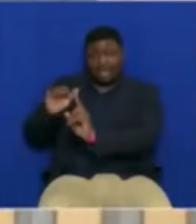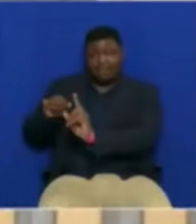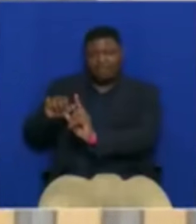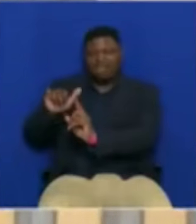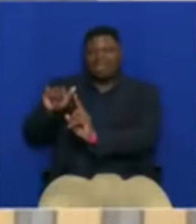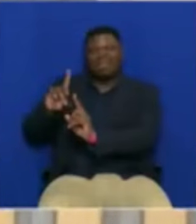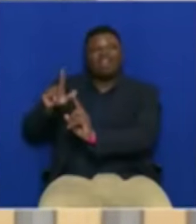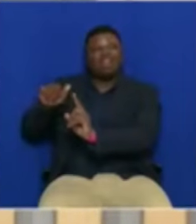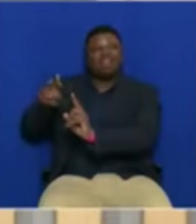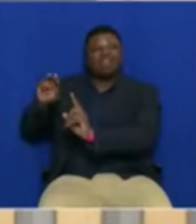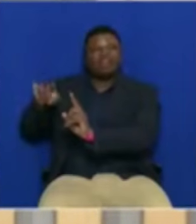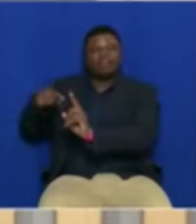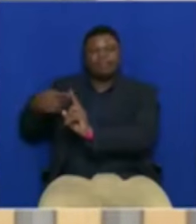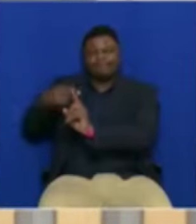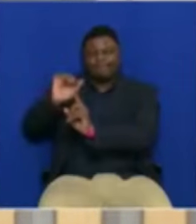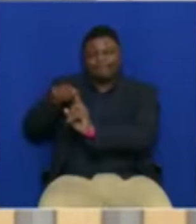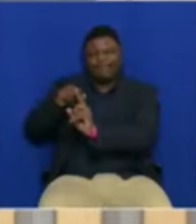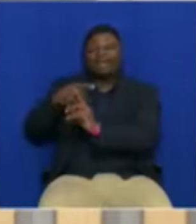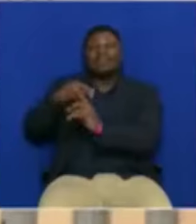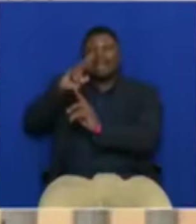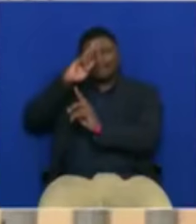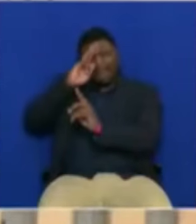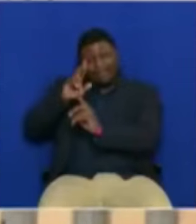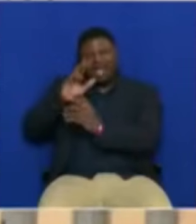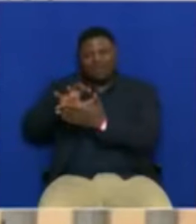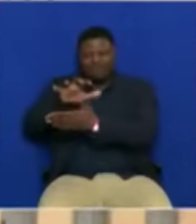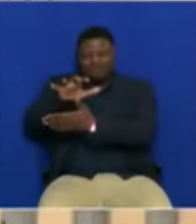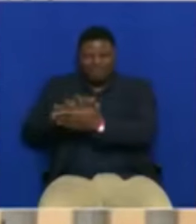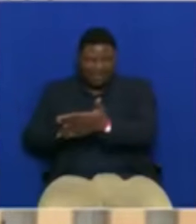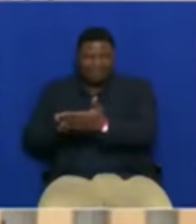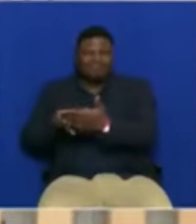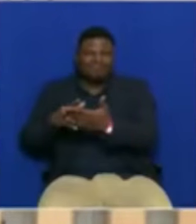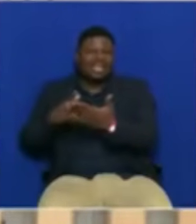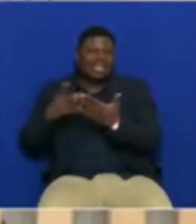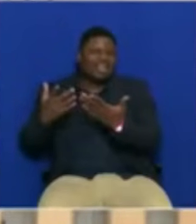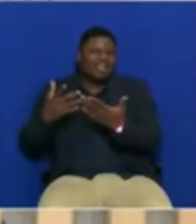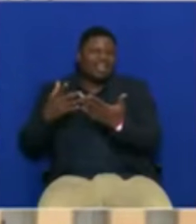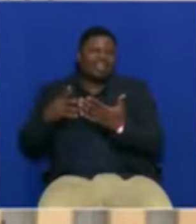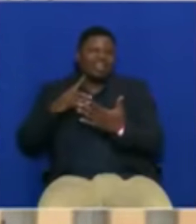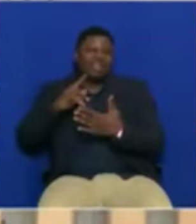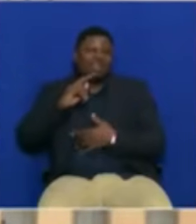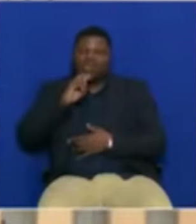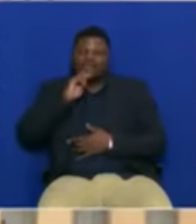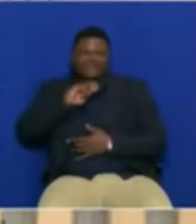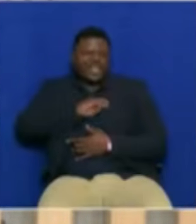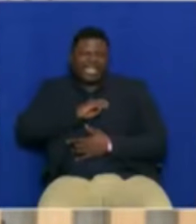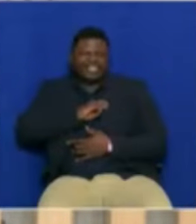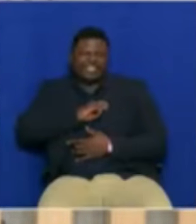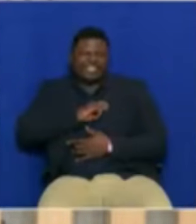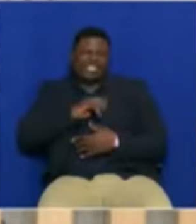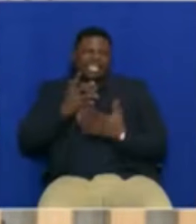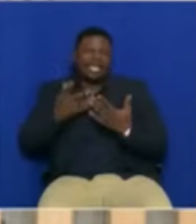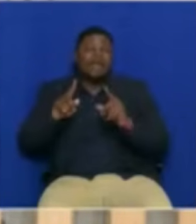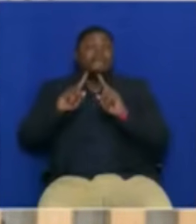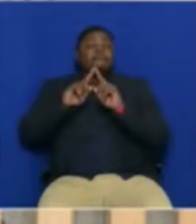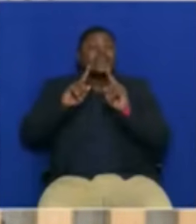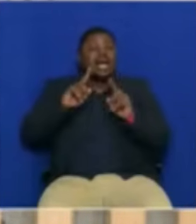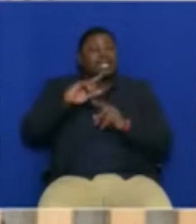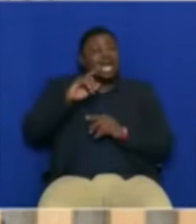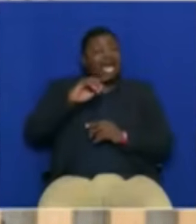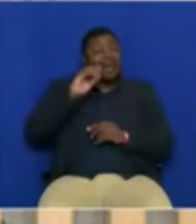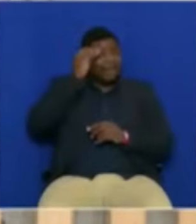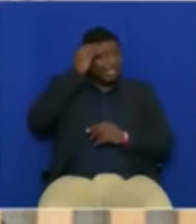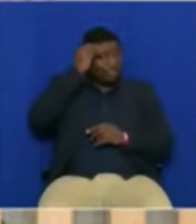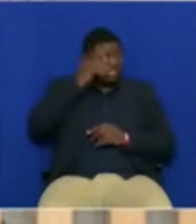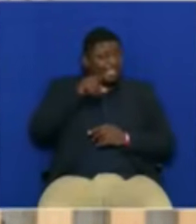Yeah, I want to know, I'm more interested in how much it assists with establishing facts,